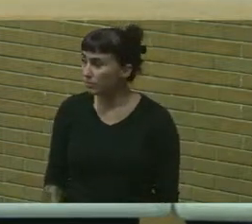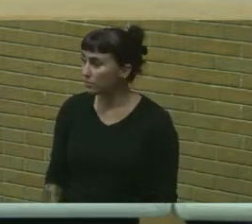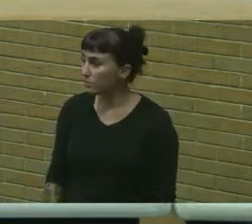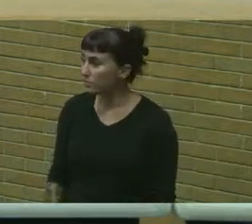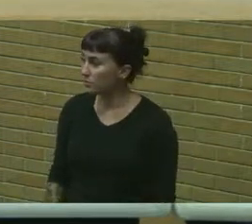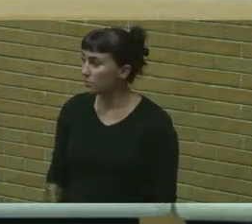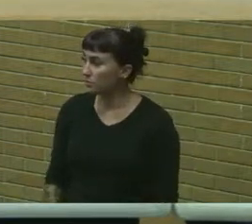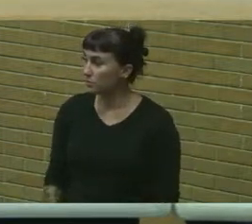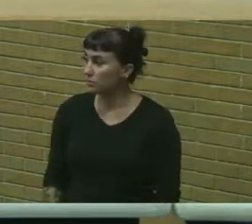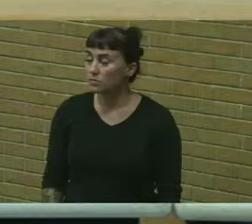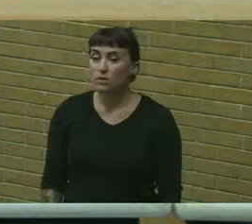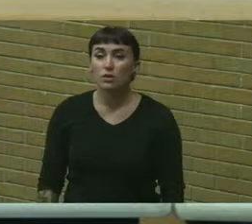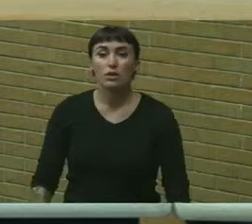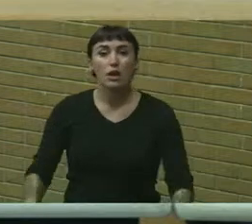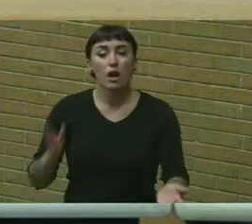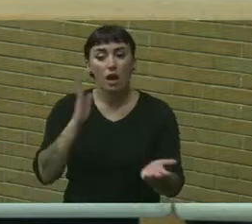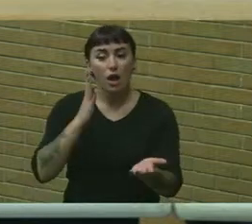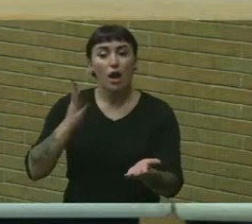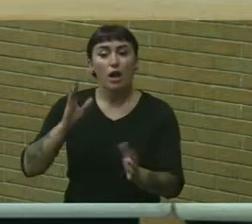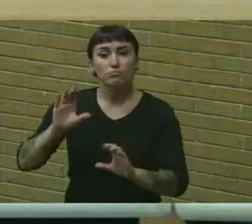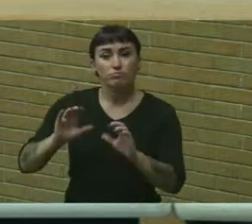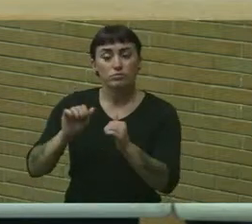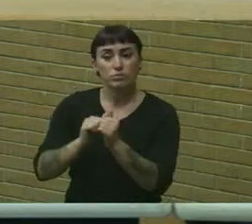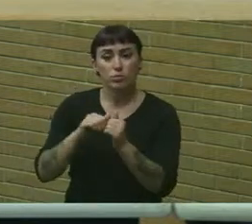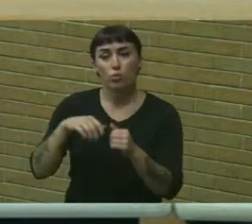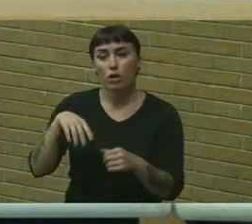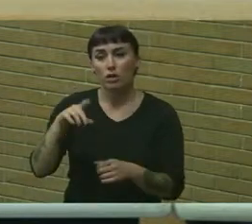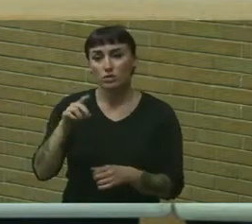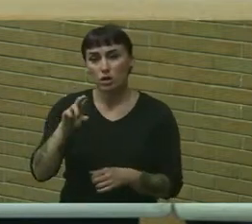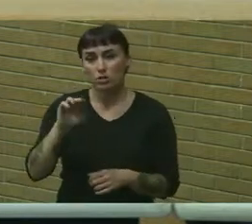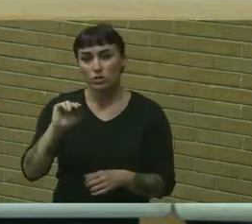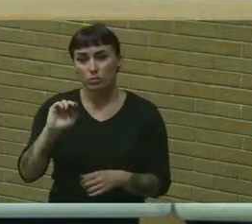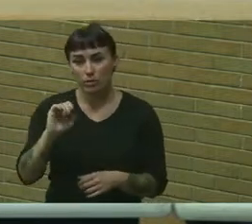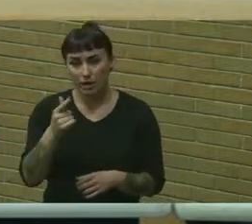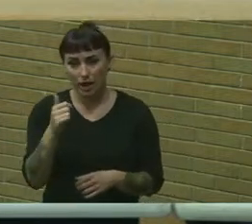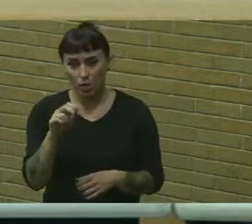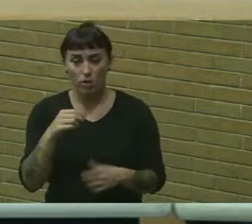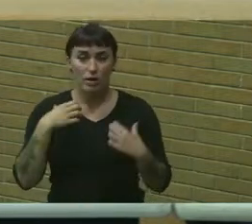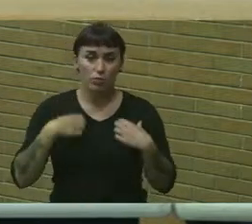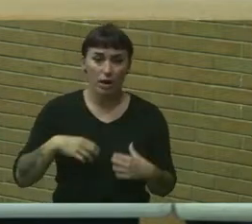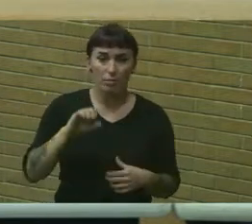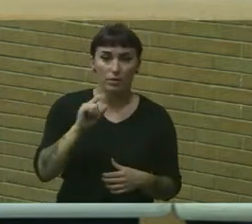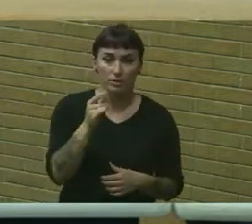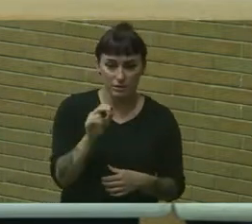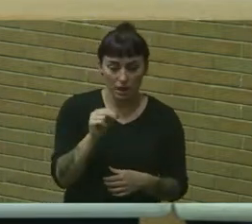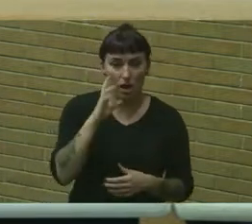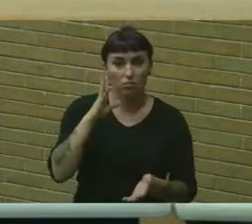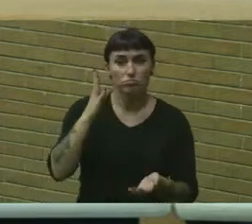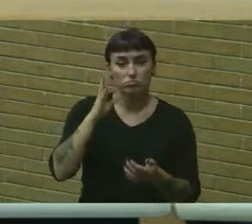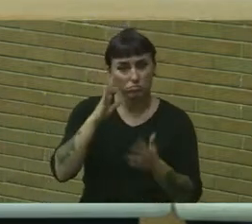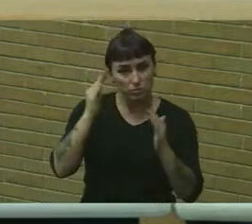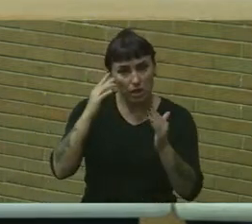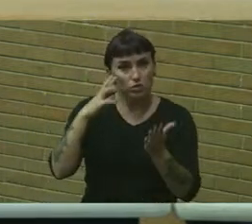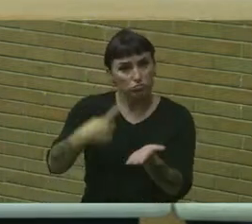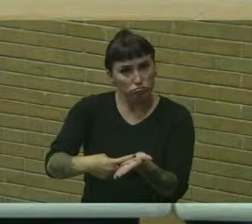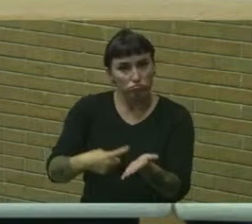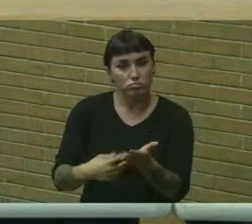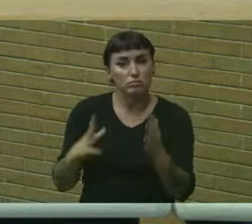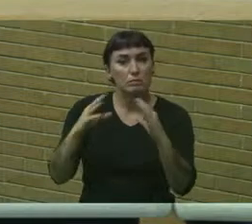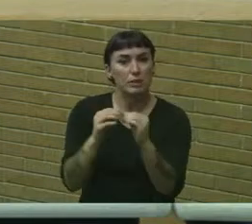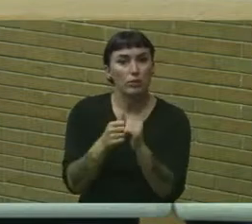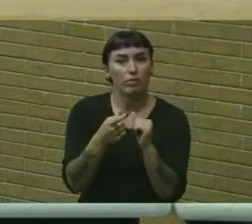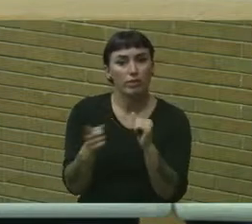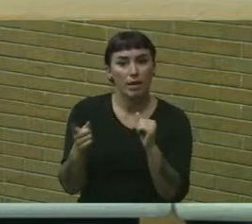I have spoken with Dr. McGowan and with Rabbi Stein. I expect to do some more and to meet with them in the very